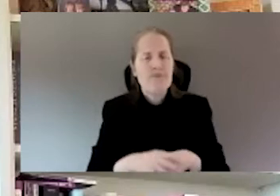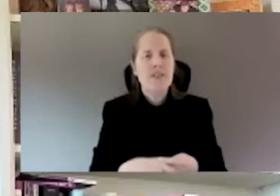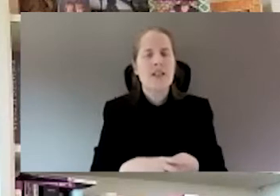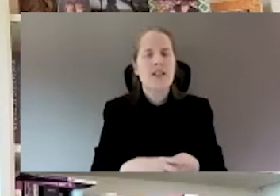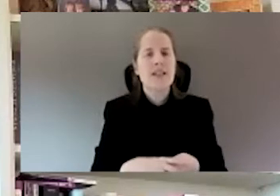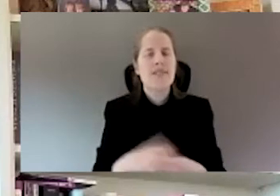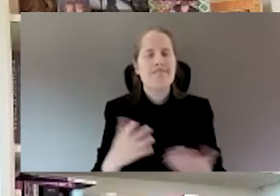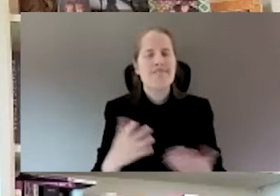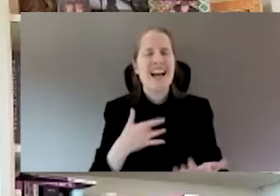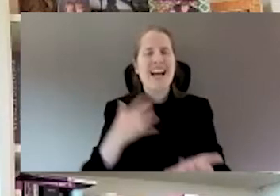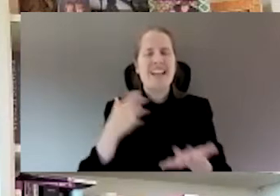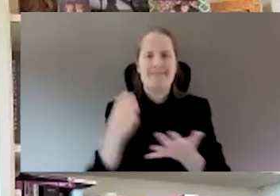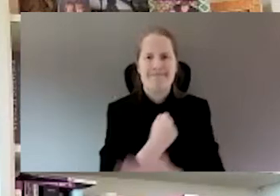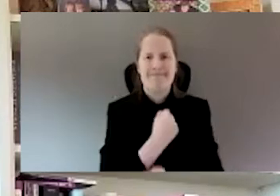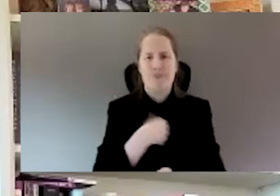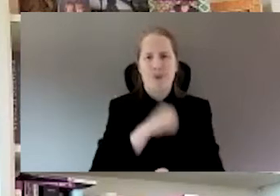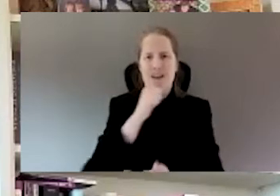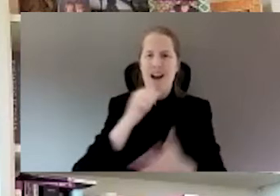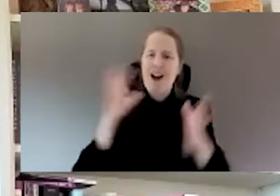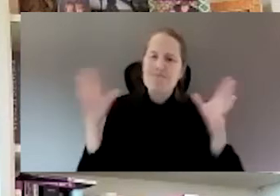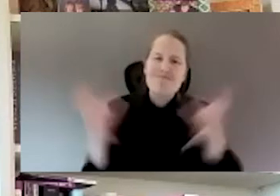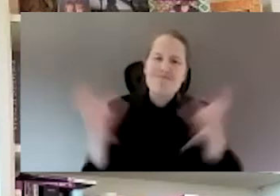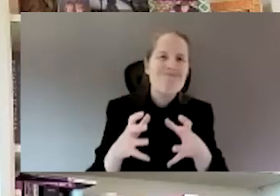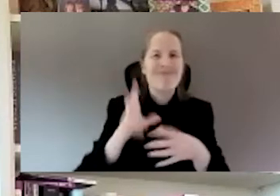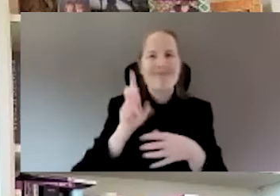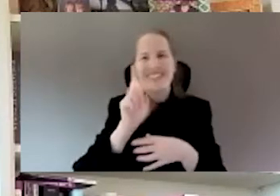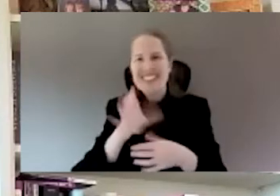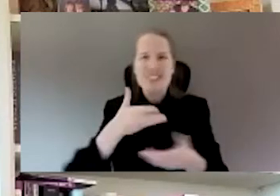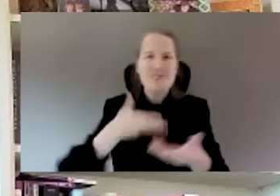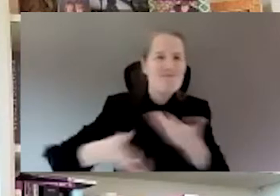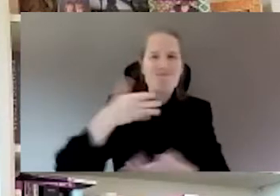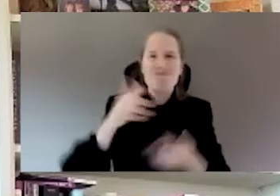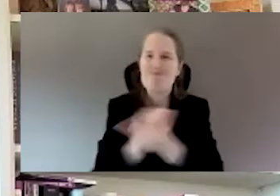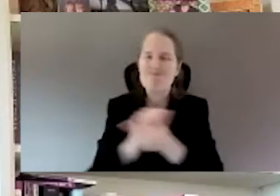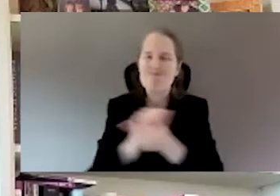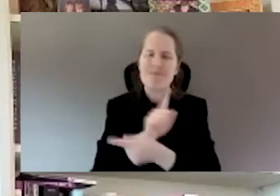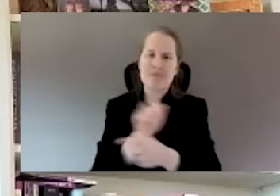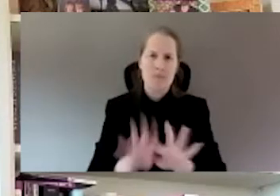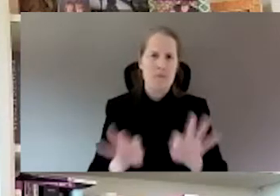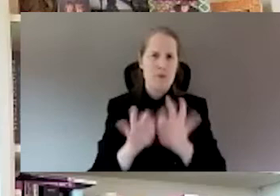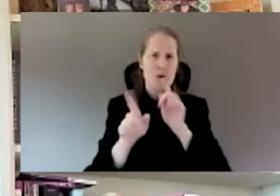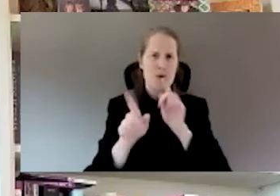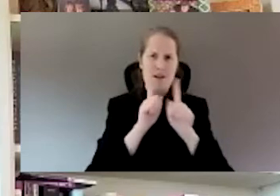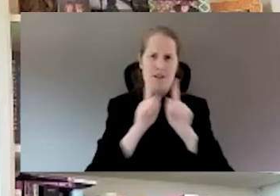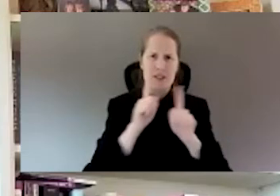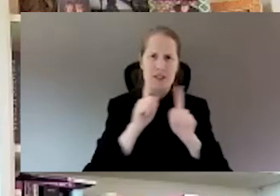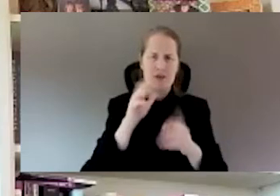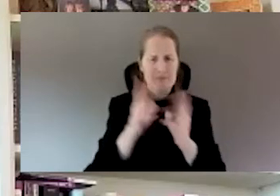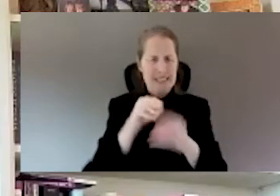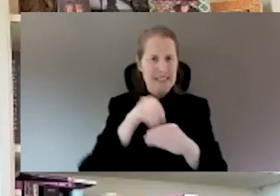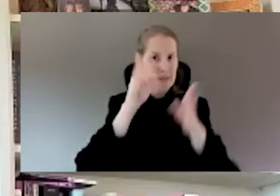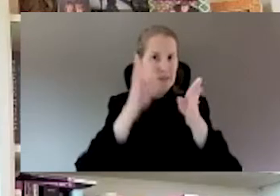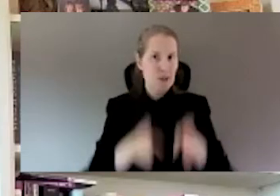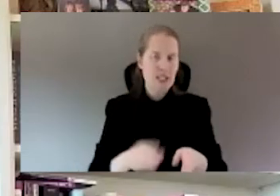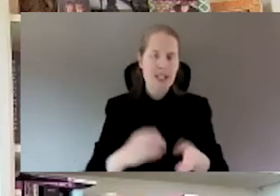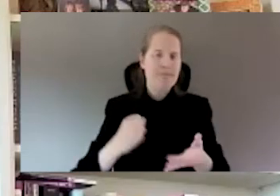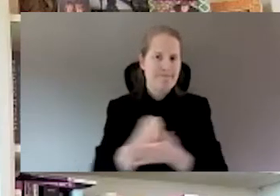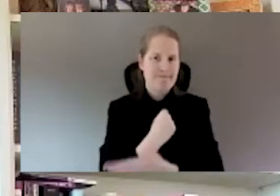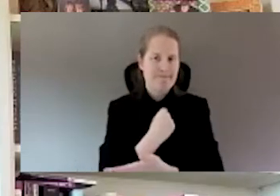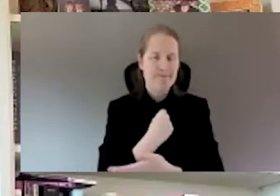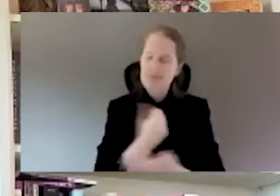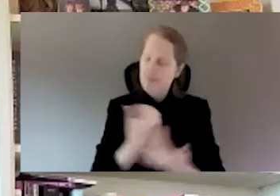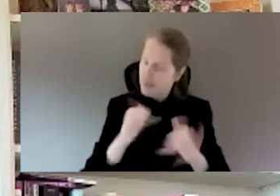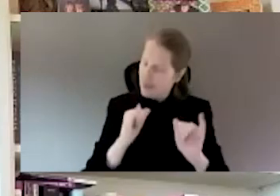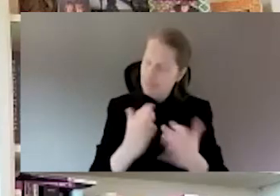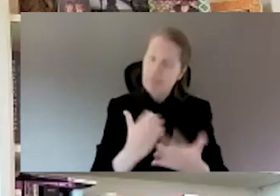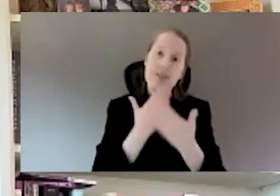won't all be together in Washington, D.C. to have these important conversations and meetings, I'm thankful you've joined us from